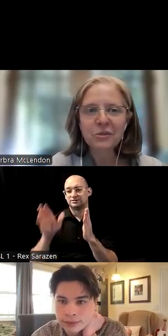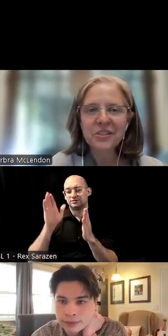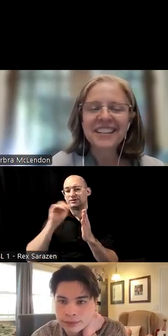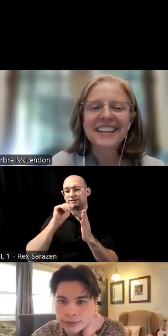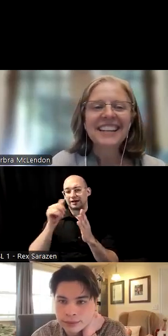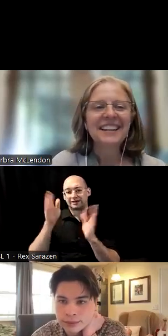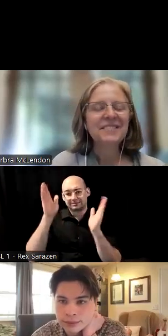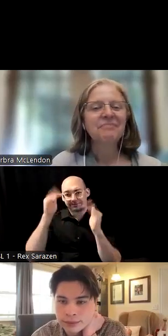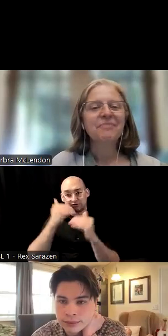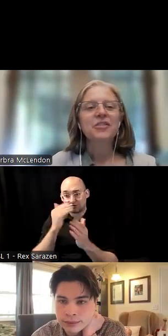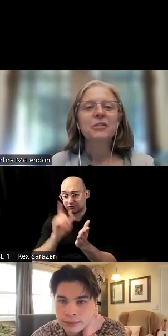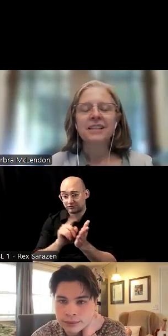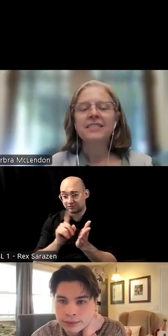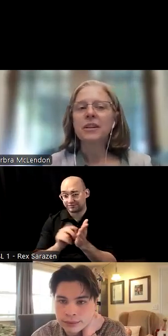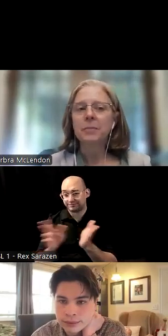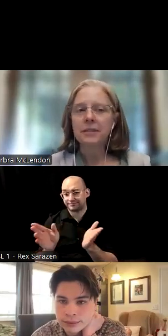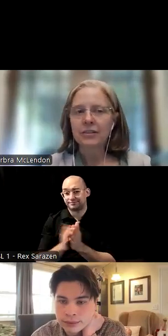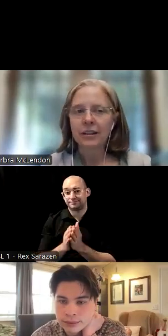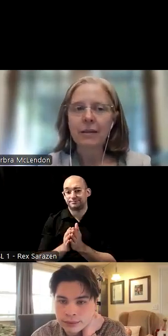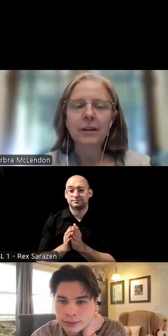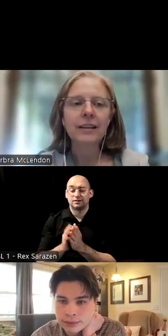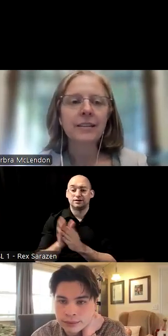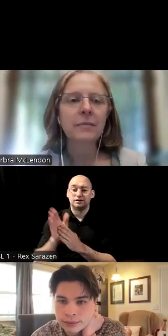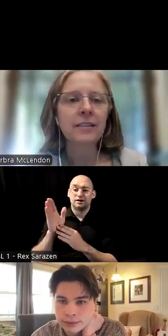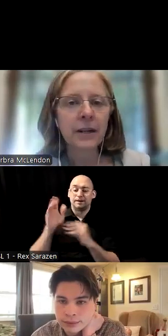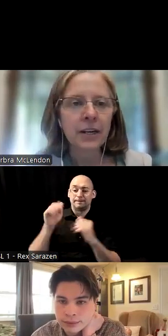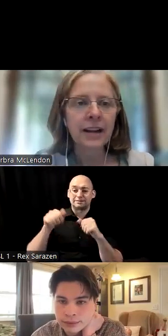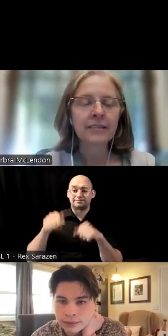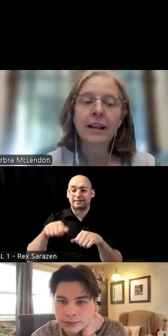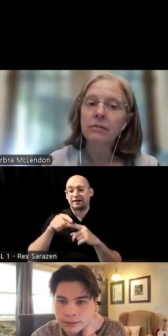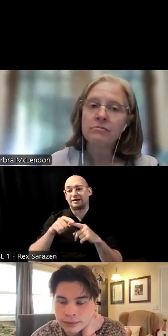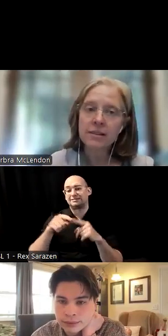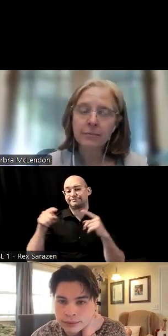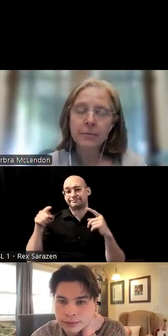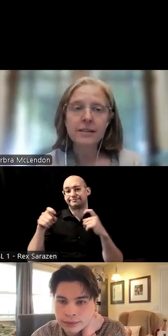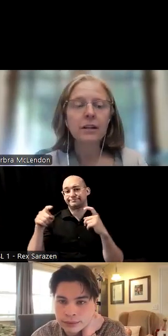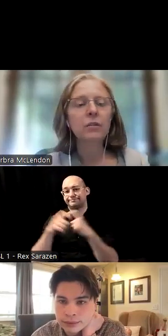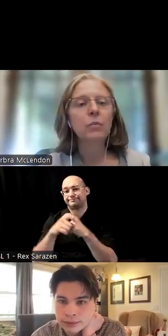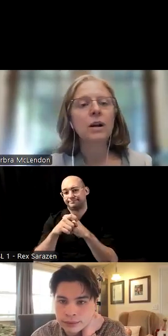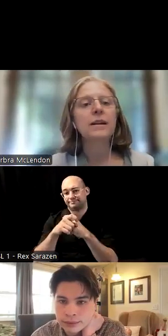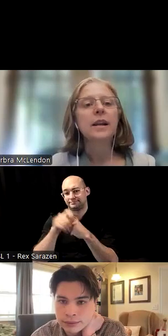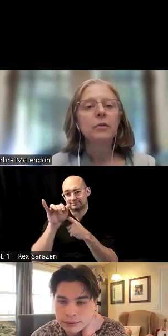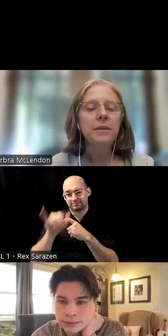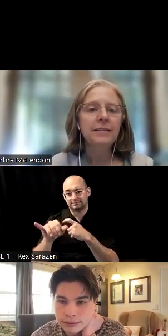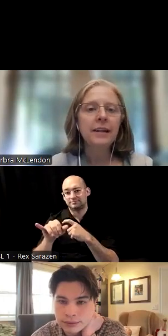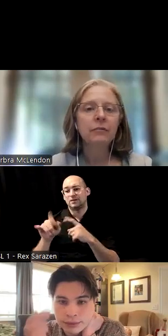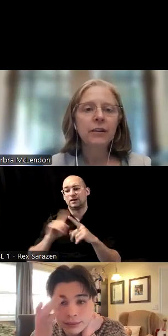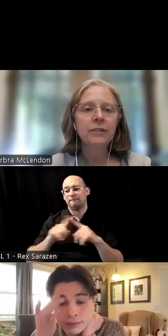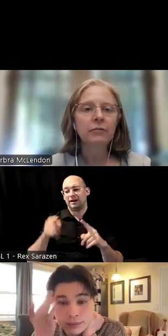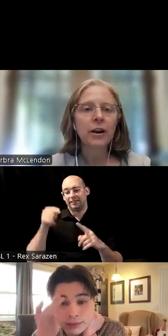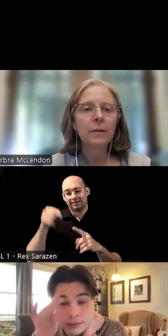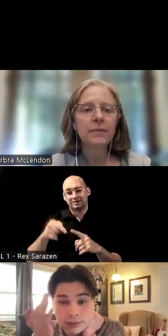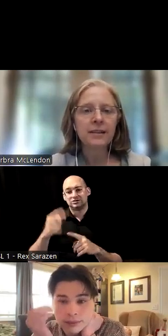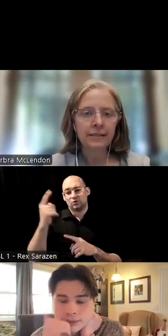good news. So that is going to potentially complicate some of these budget asks. However, this particular one would be seeking